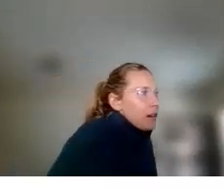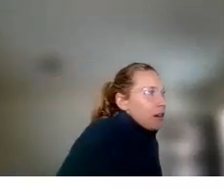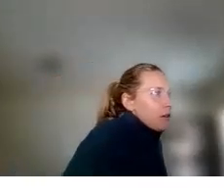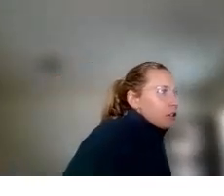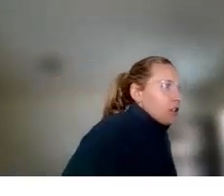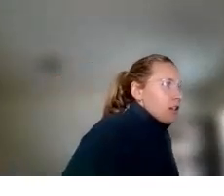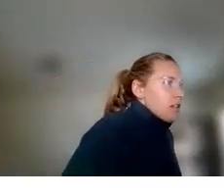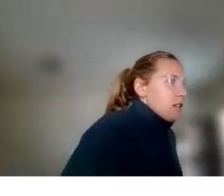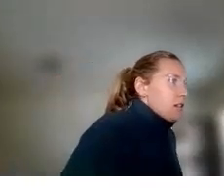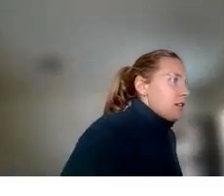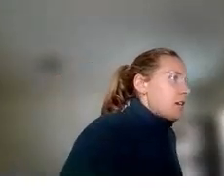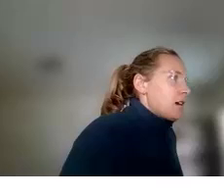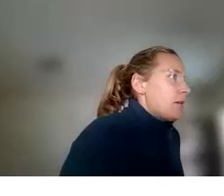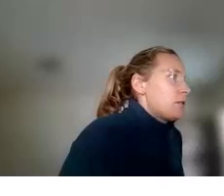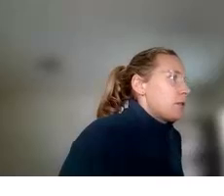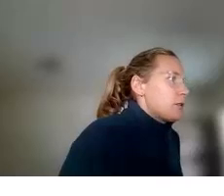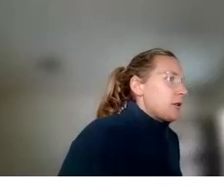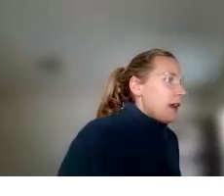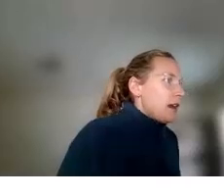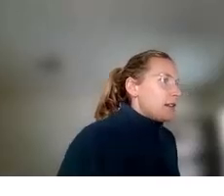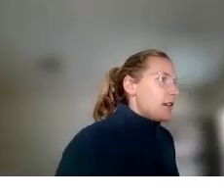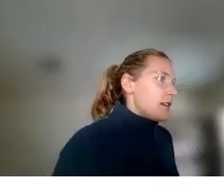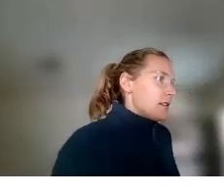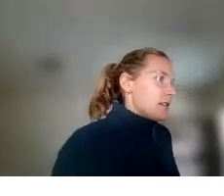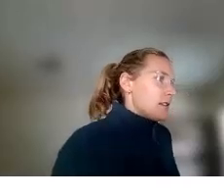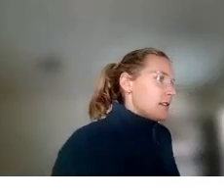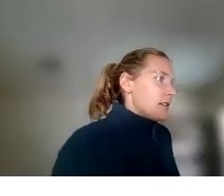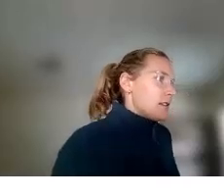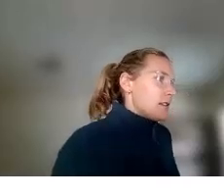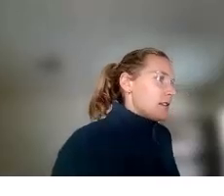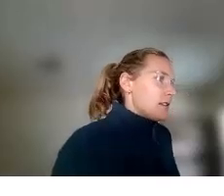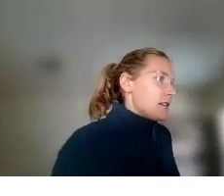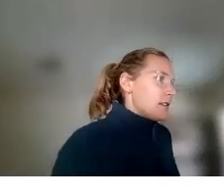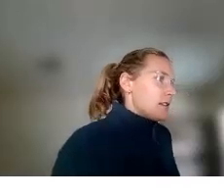And then the second question I see is, so it's okay that the